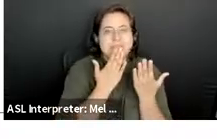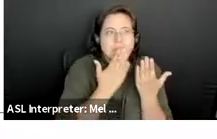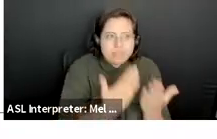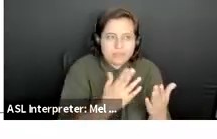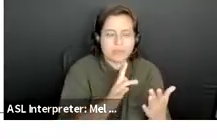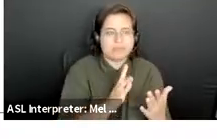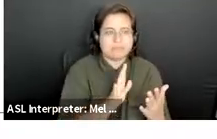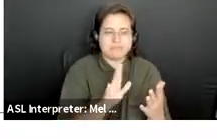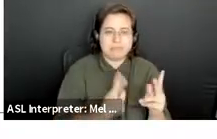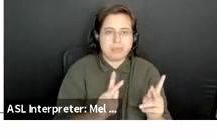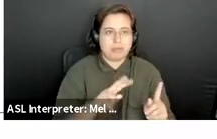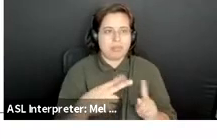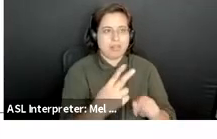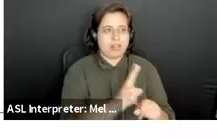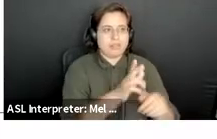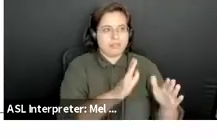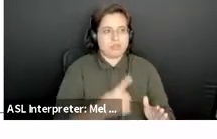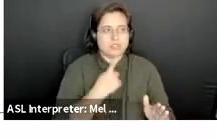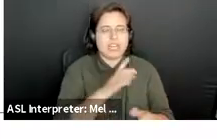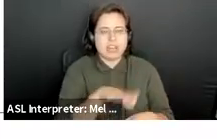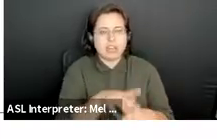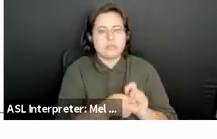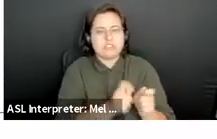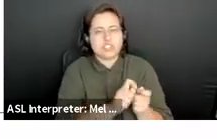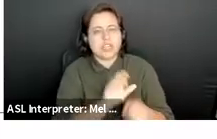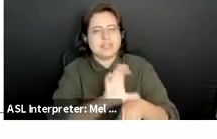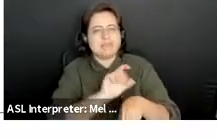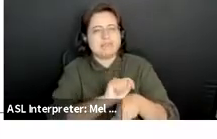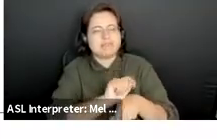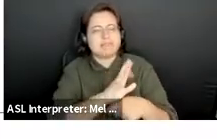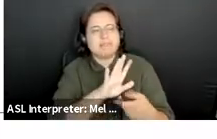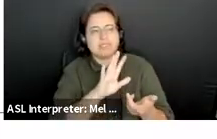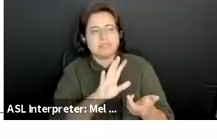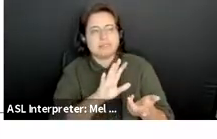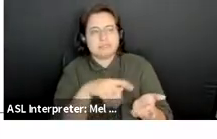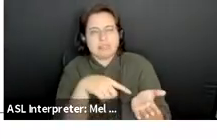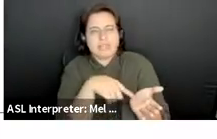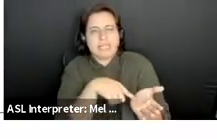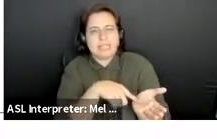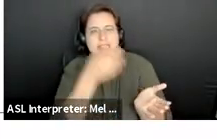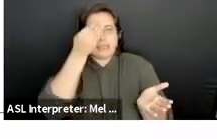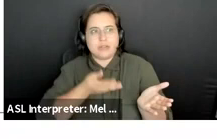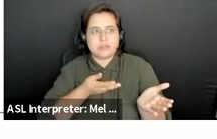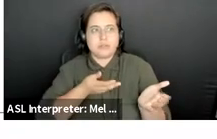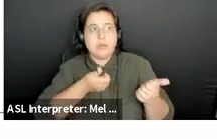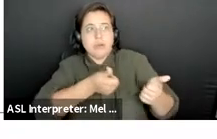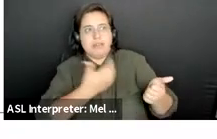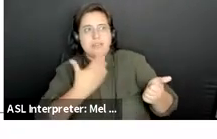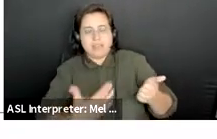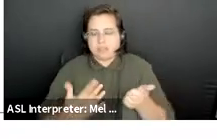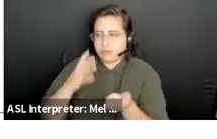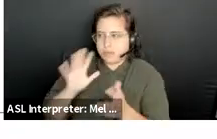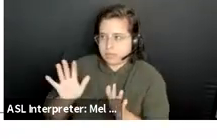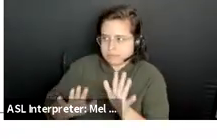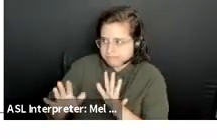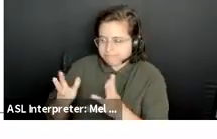have let us know when there's been a change in consultation fees, for example. So just let us know, and we try to get those updates